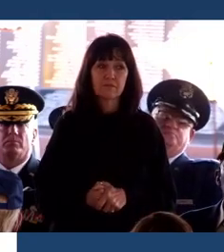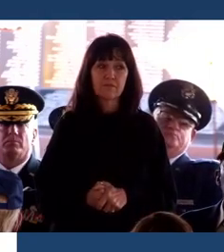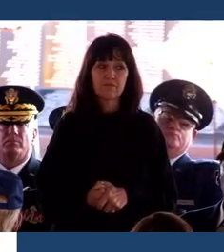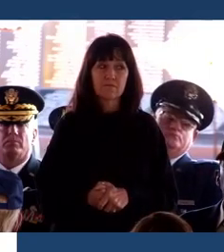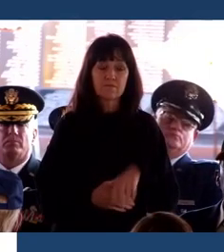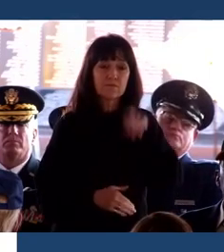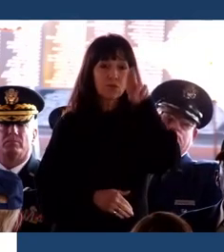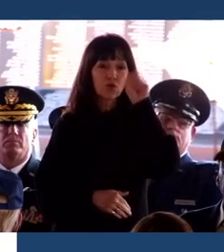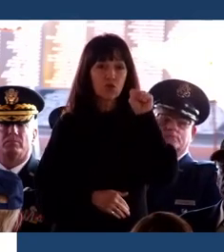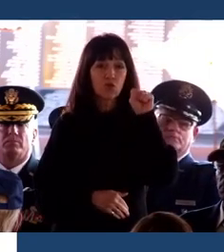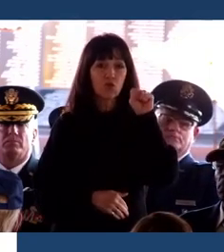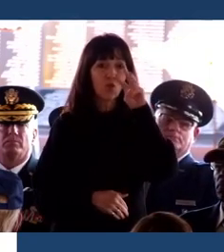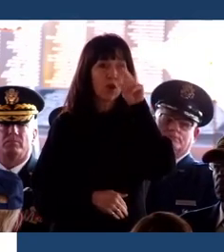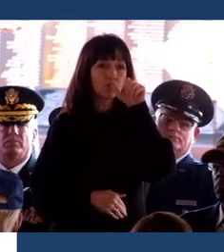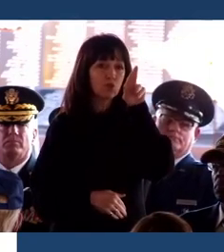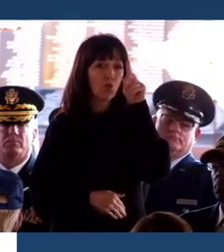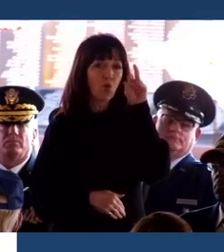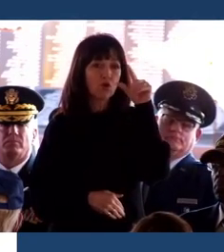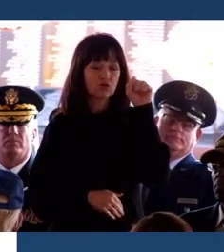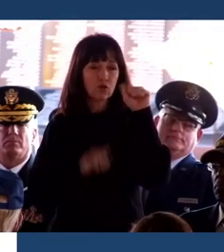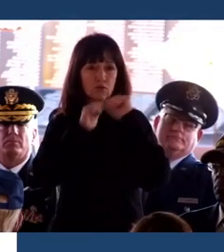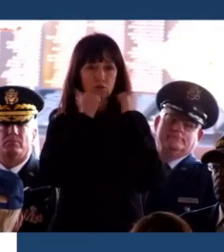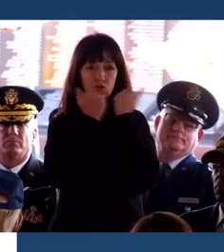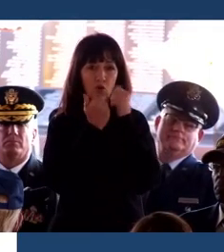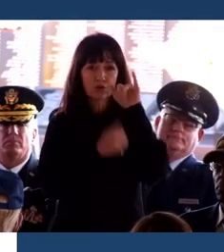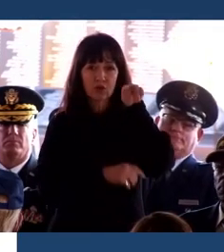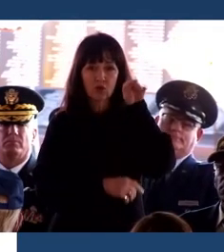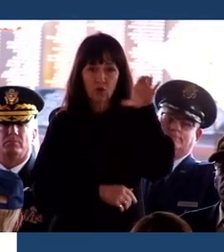the U.S. War Dogs Association, Incorporated,